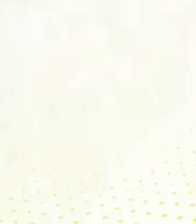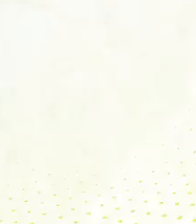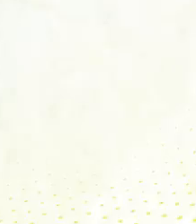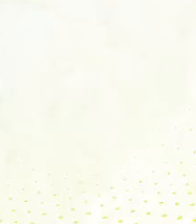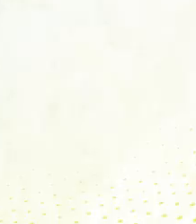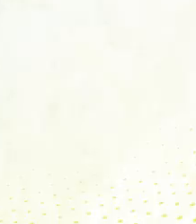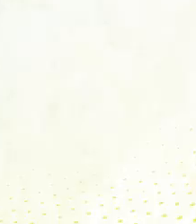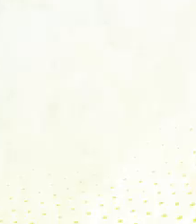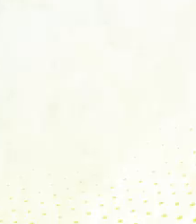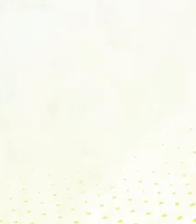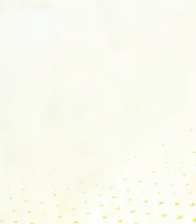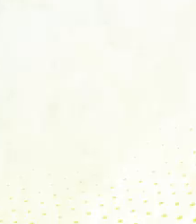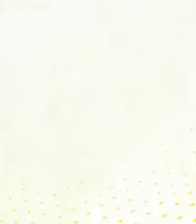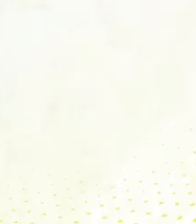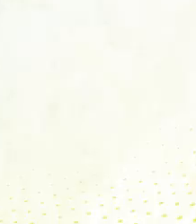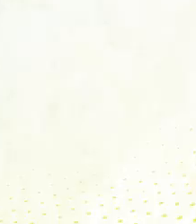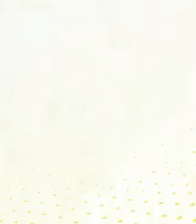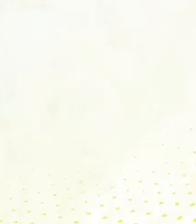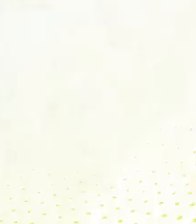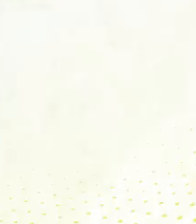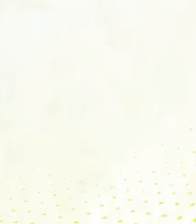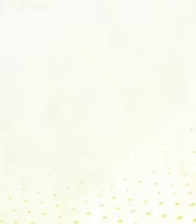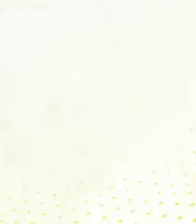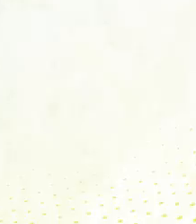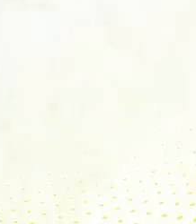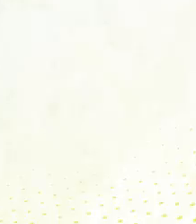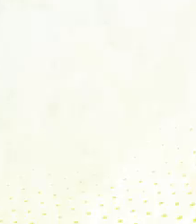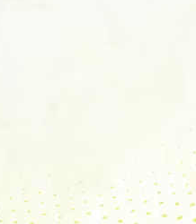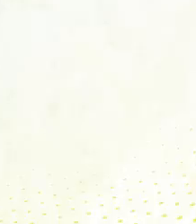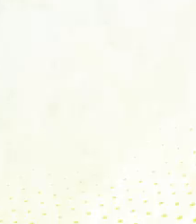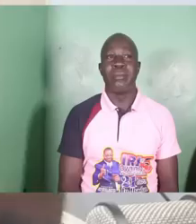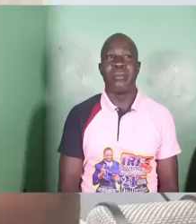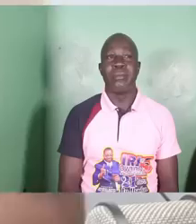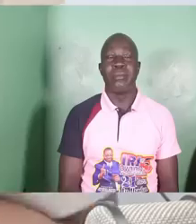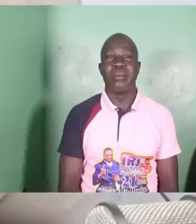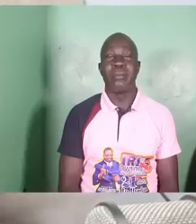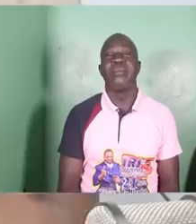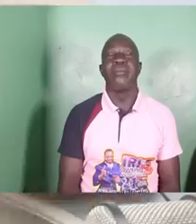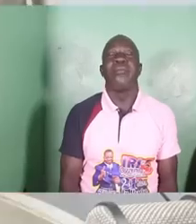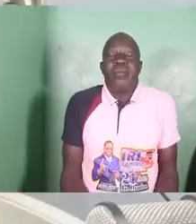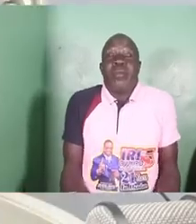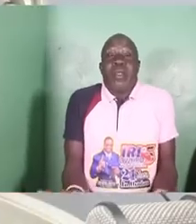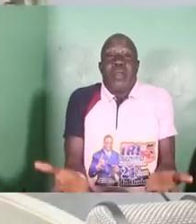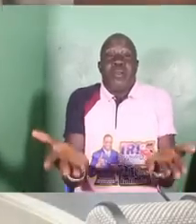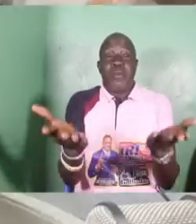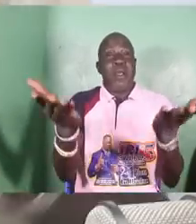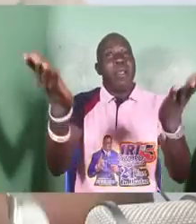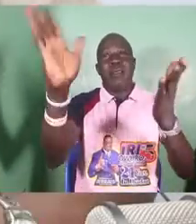je ki n se yori ki n leri ayo ki n le wa yin Oluwa idi ori mi re o. Ẹgbẹ́ ọwọ́